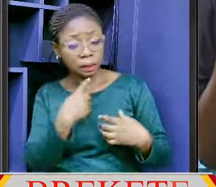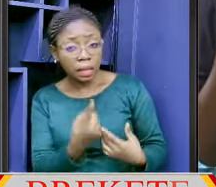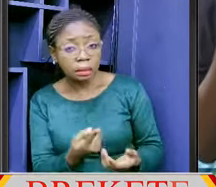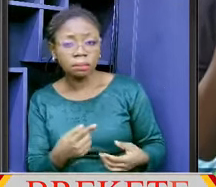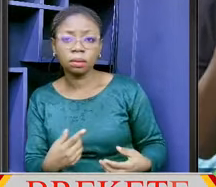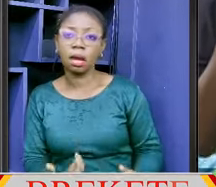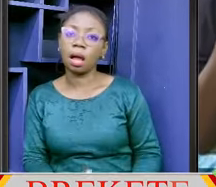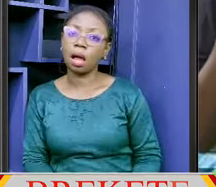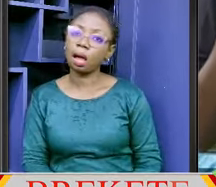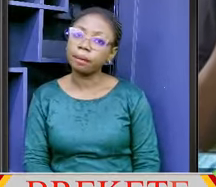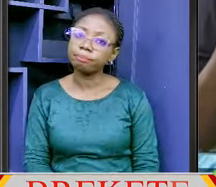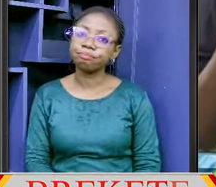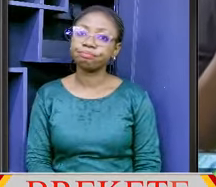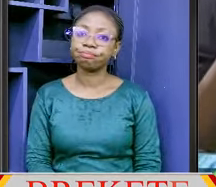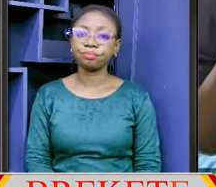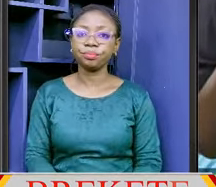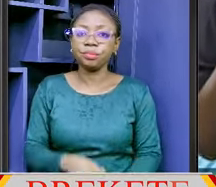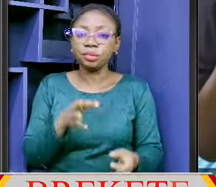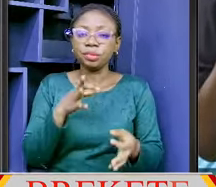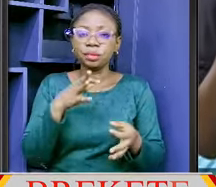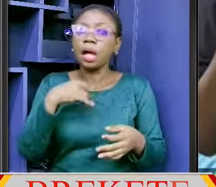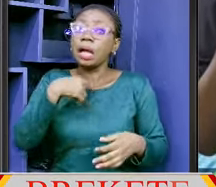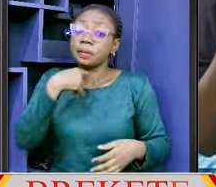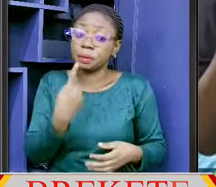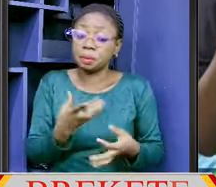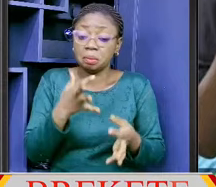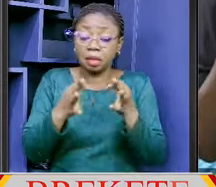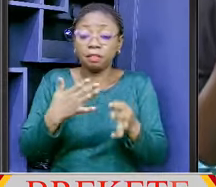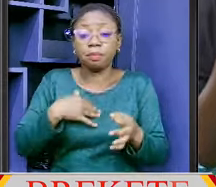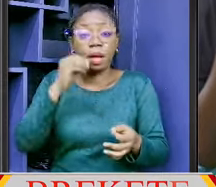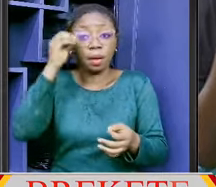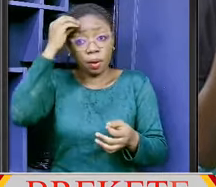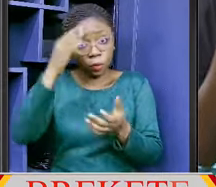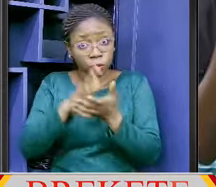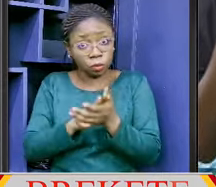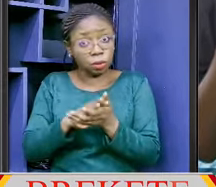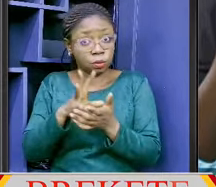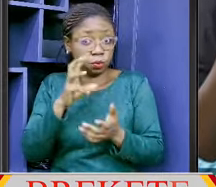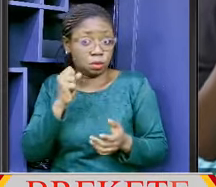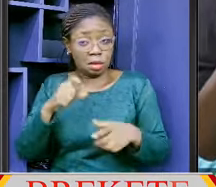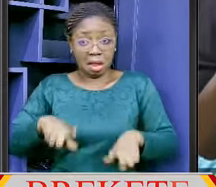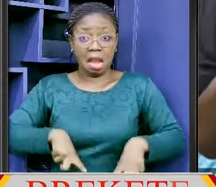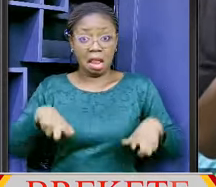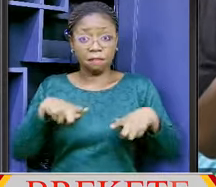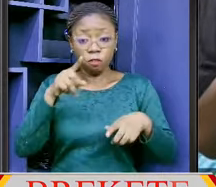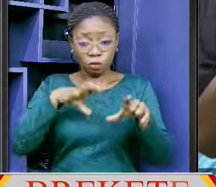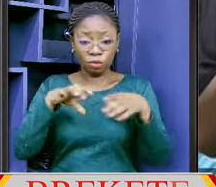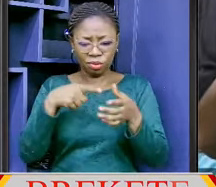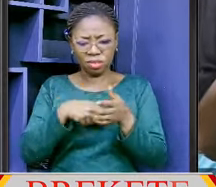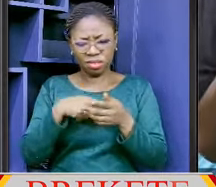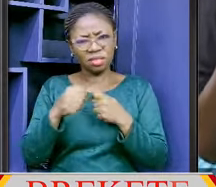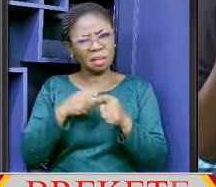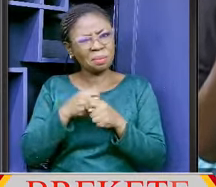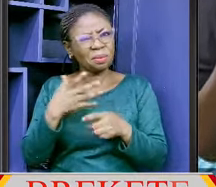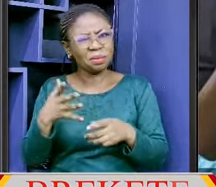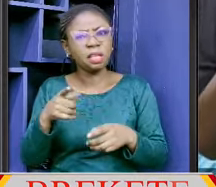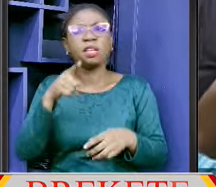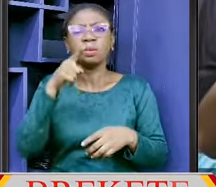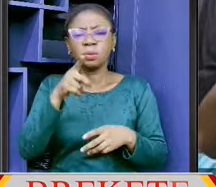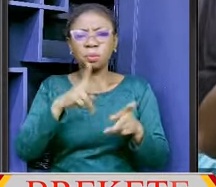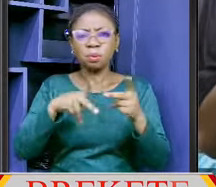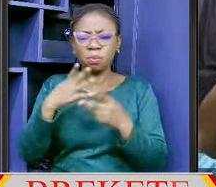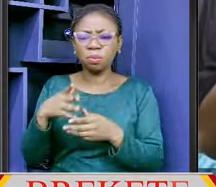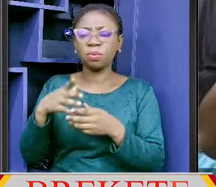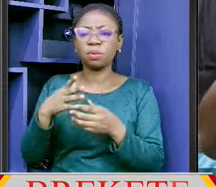him, if my husband... If you don't put ice? I told him, if my husband were alive, You people do this kind of thing. Shebi, you people will carry